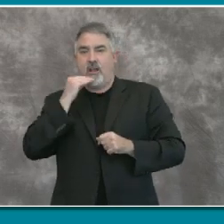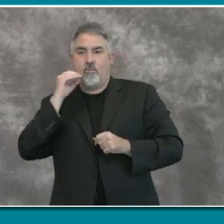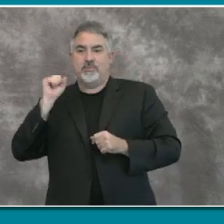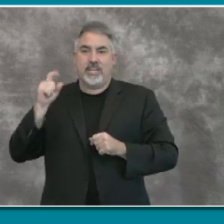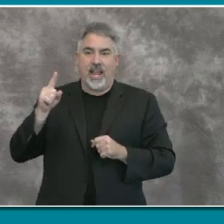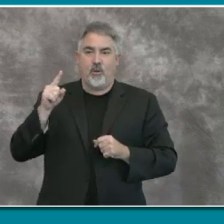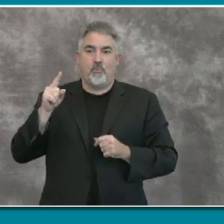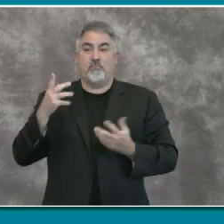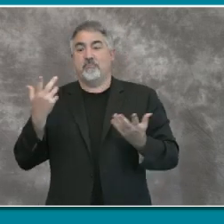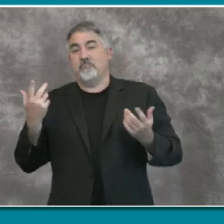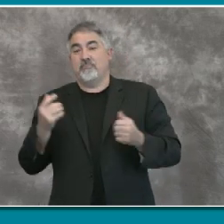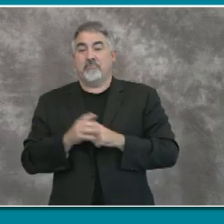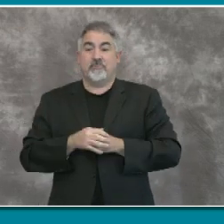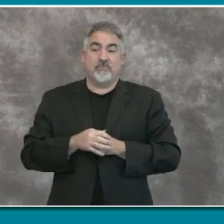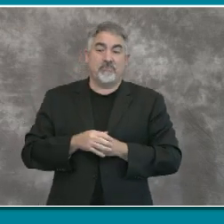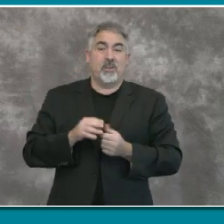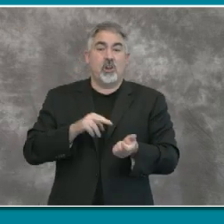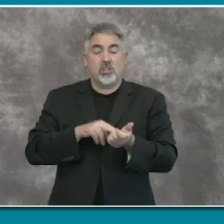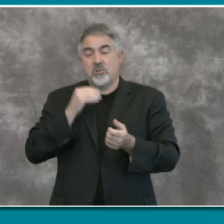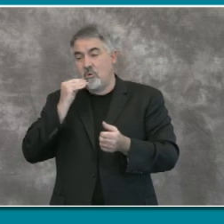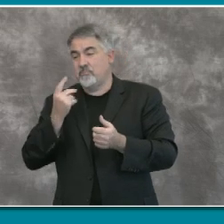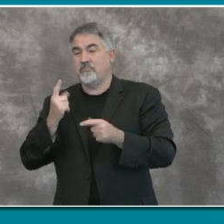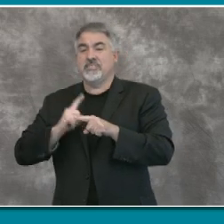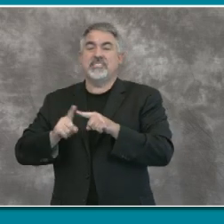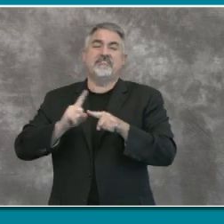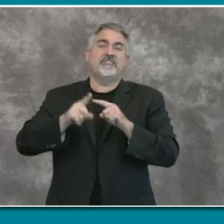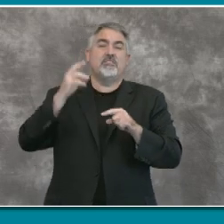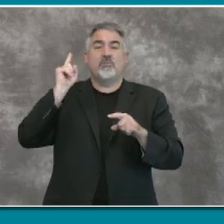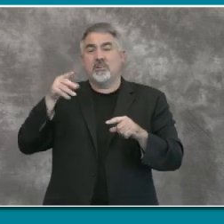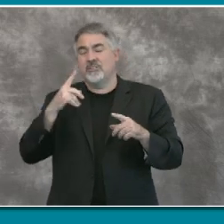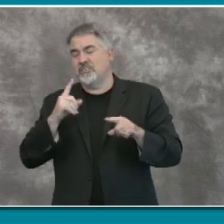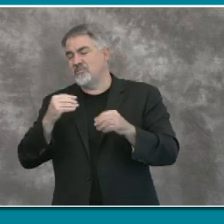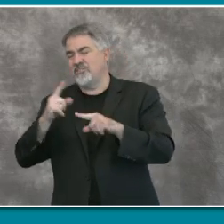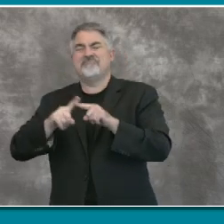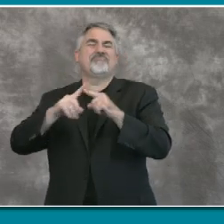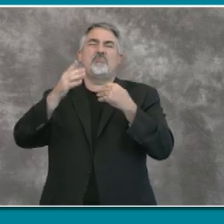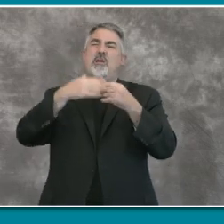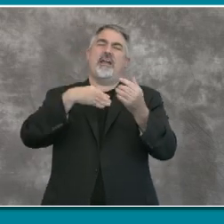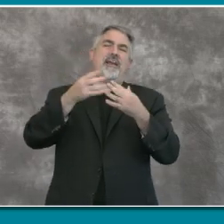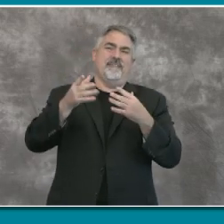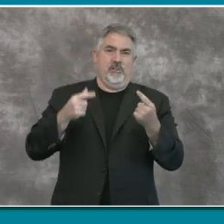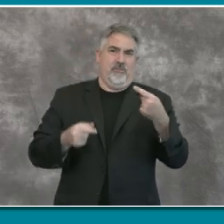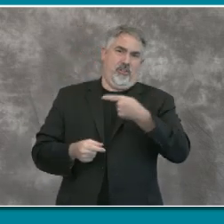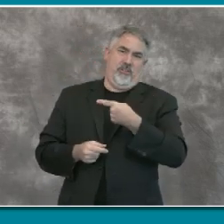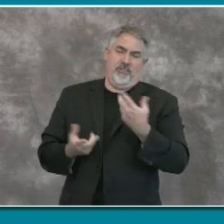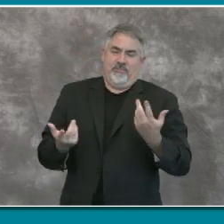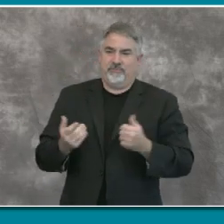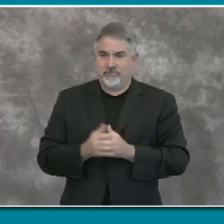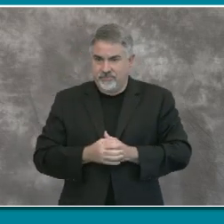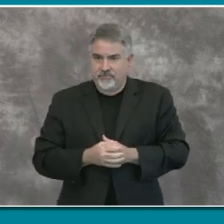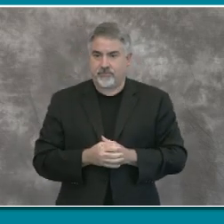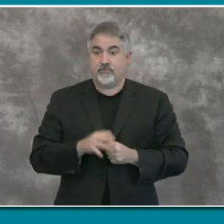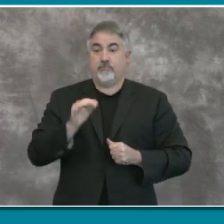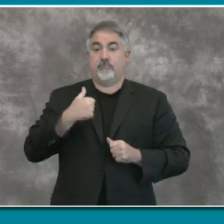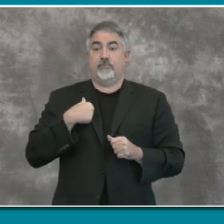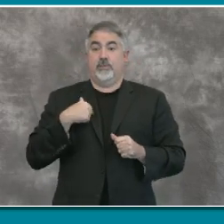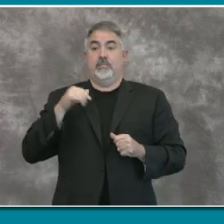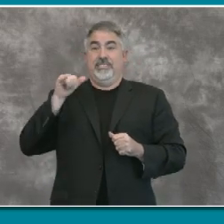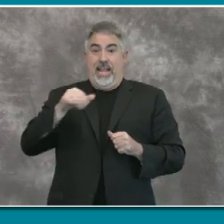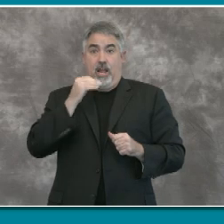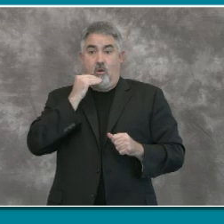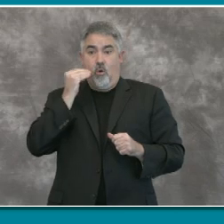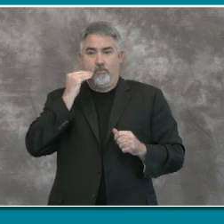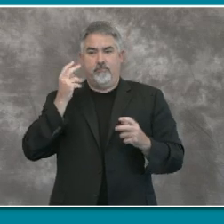friend who is a grocery clerk, or maybe even your grandparents. Your photo could be featured as one of the faces of our community